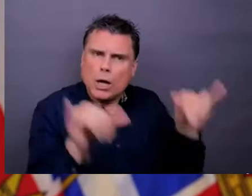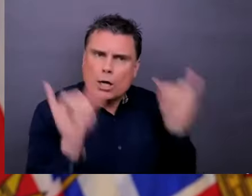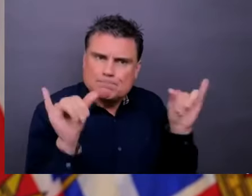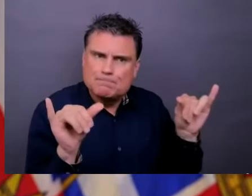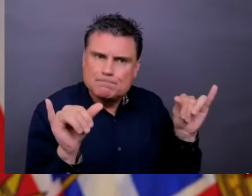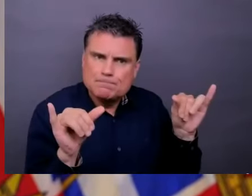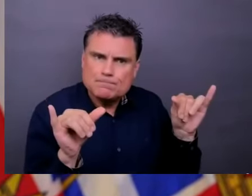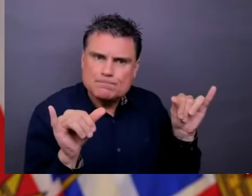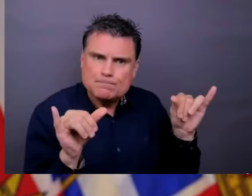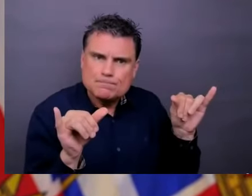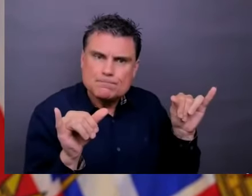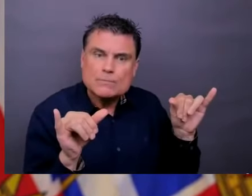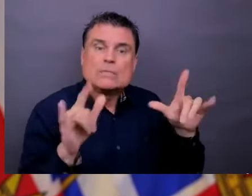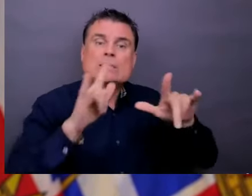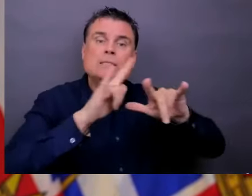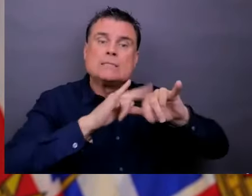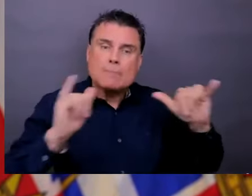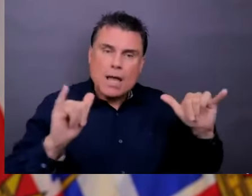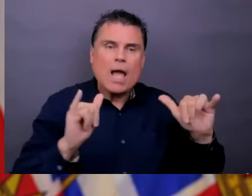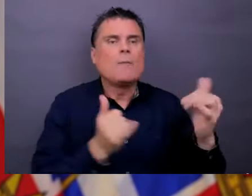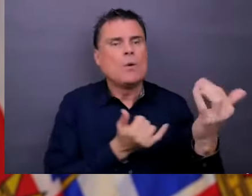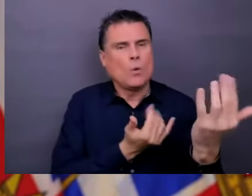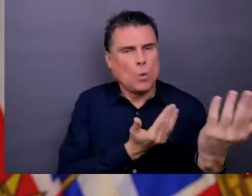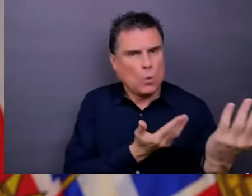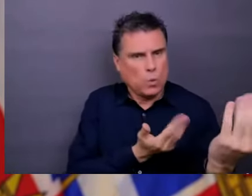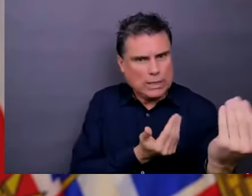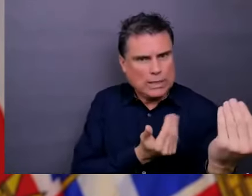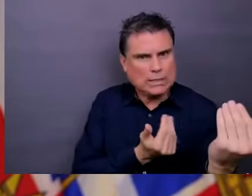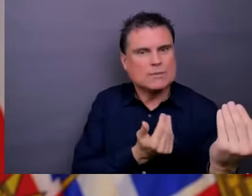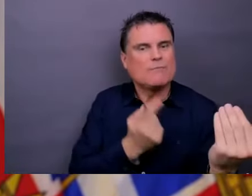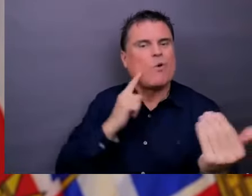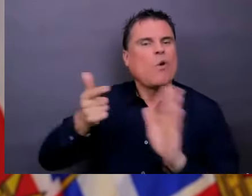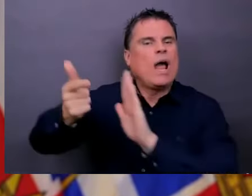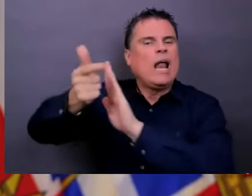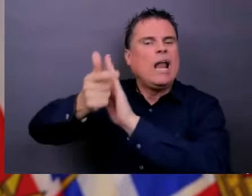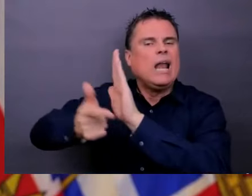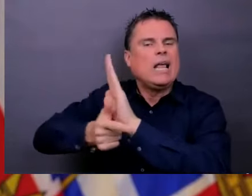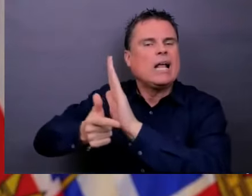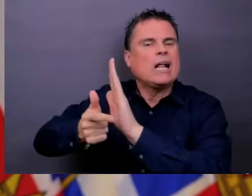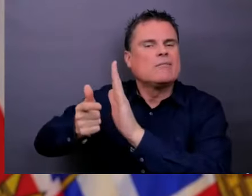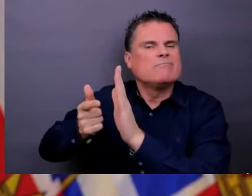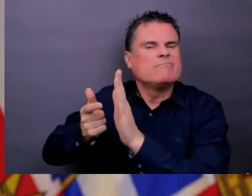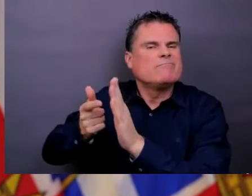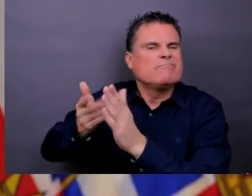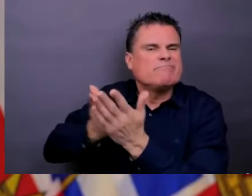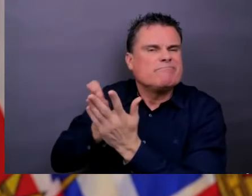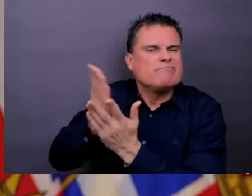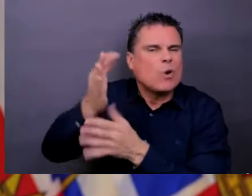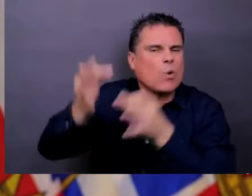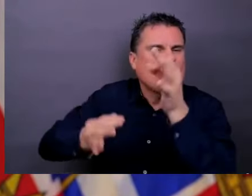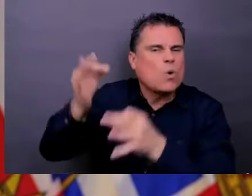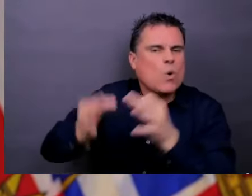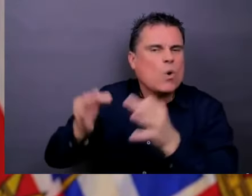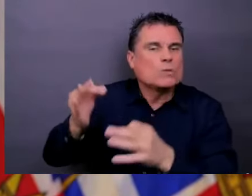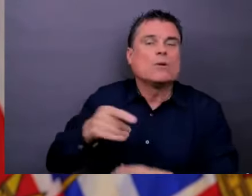my ability to, under the Public Health Act, to add additional